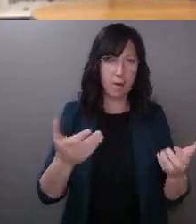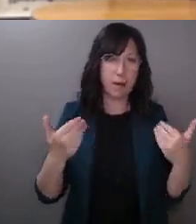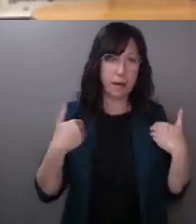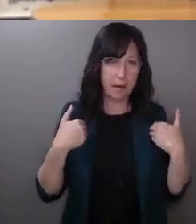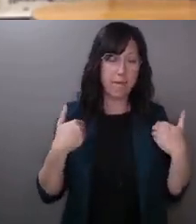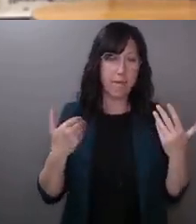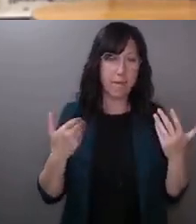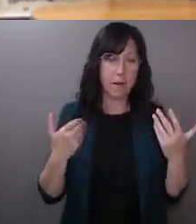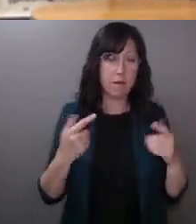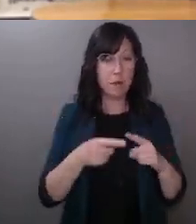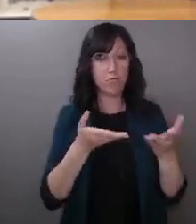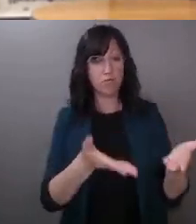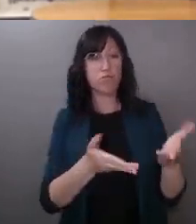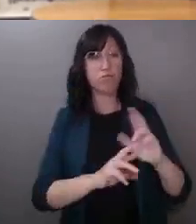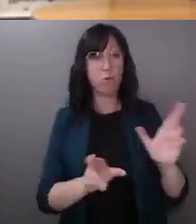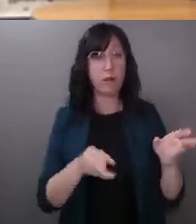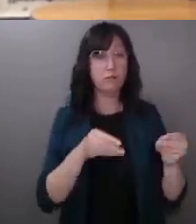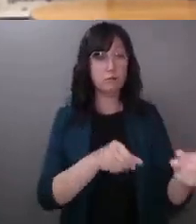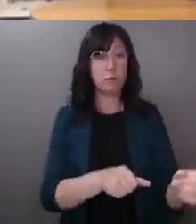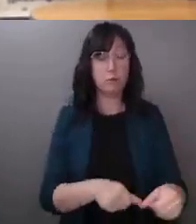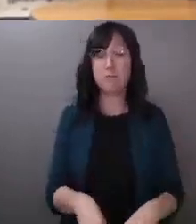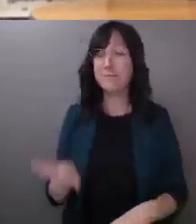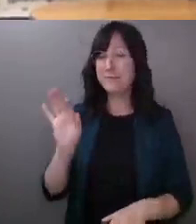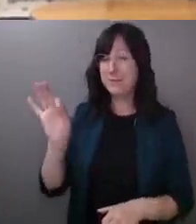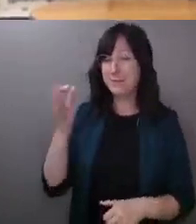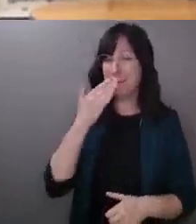there as we've communicated. Okay, thank you.